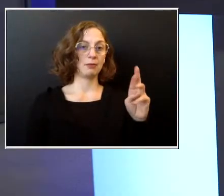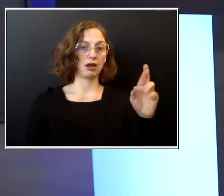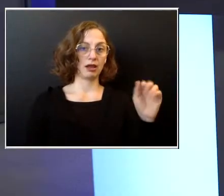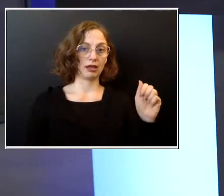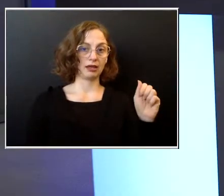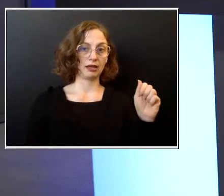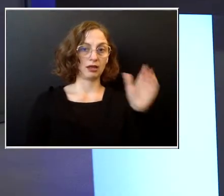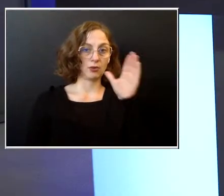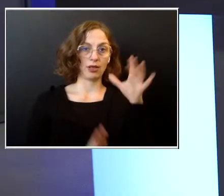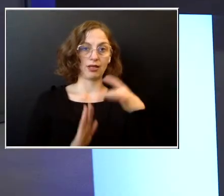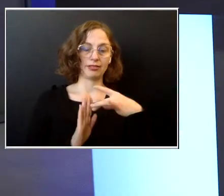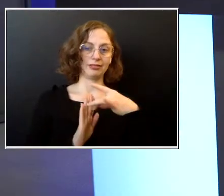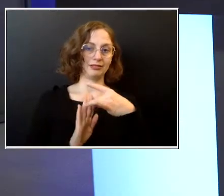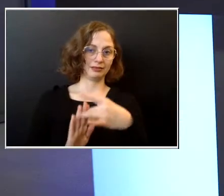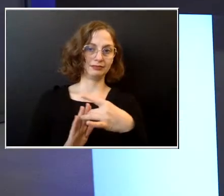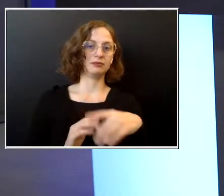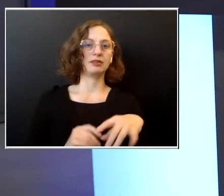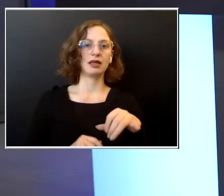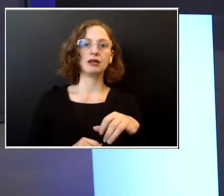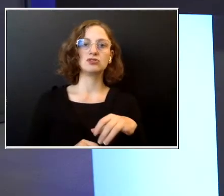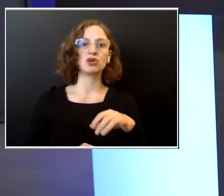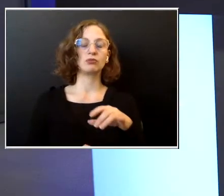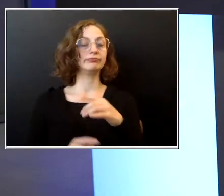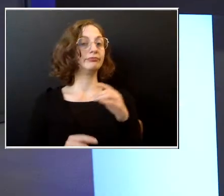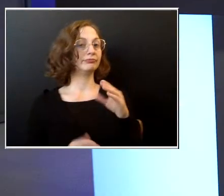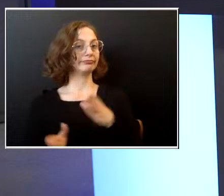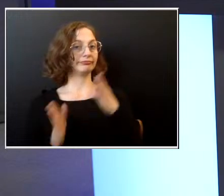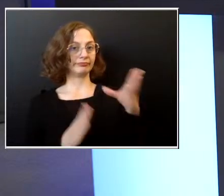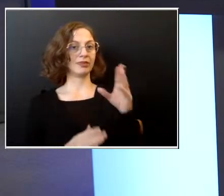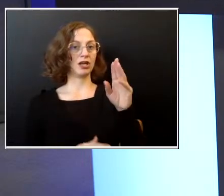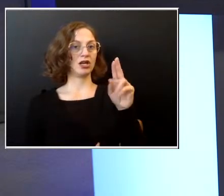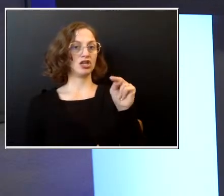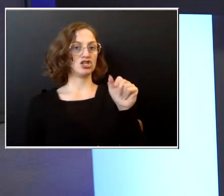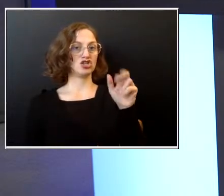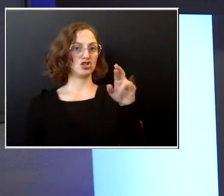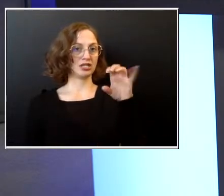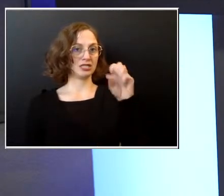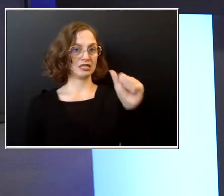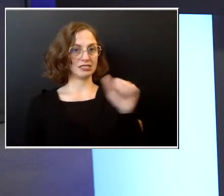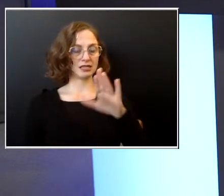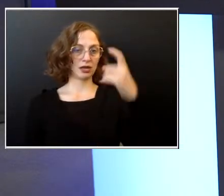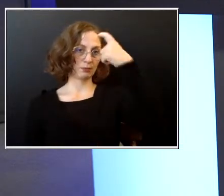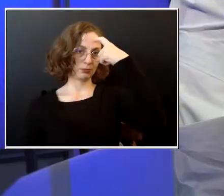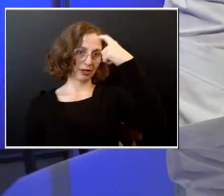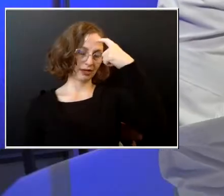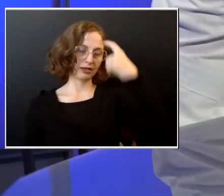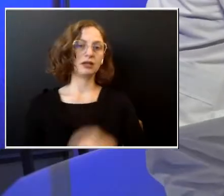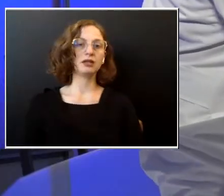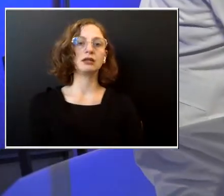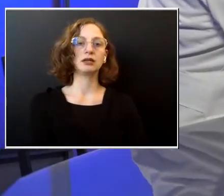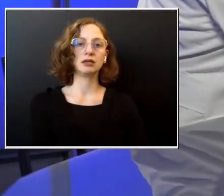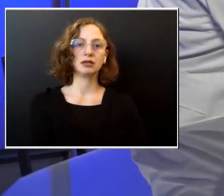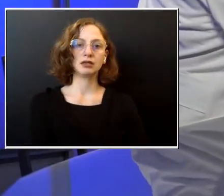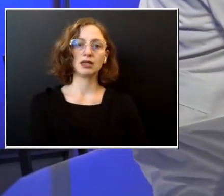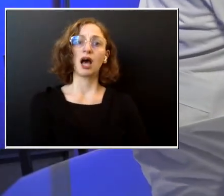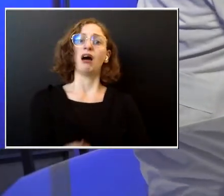brain now. We want to show here, so let's pull that one up. Oh, yeah. So you see how exactly the cursor is showing the